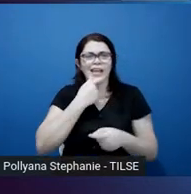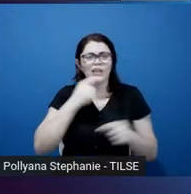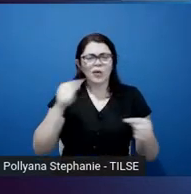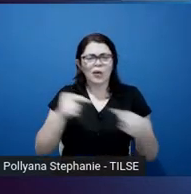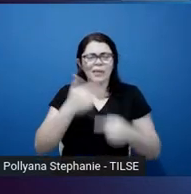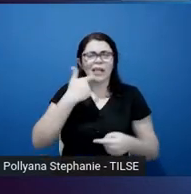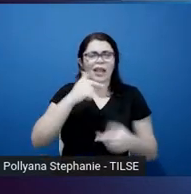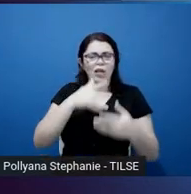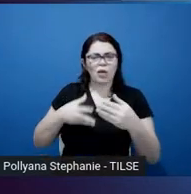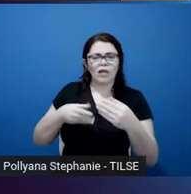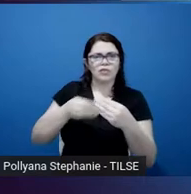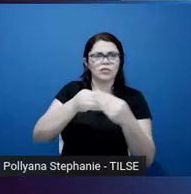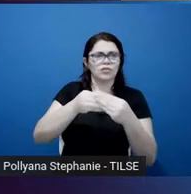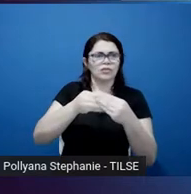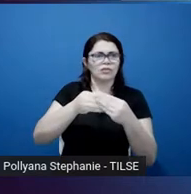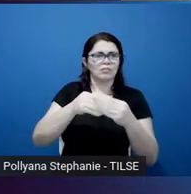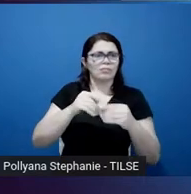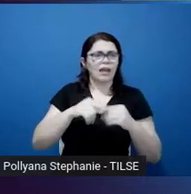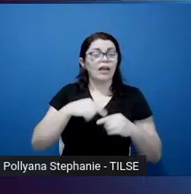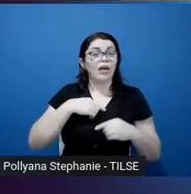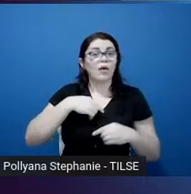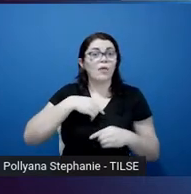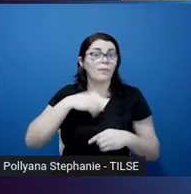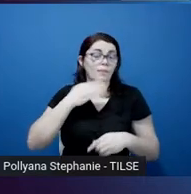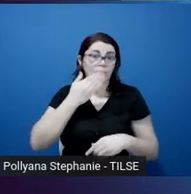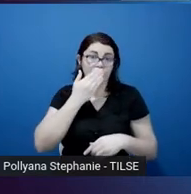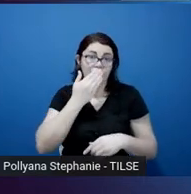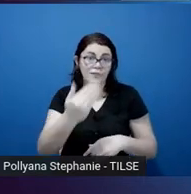use the term ESOL.